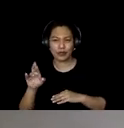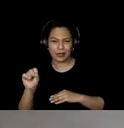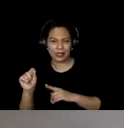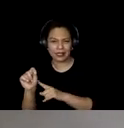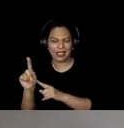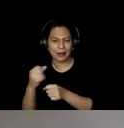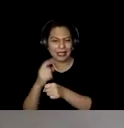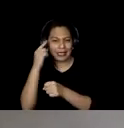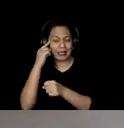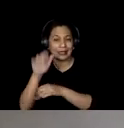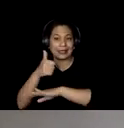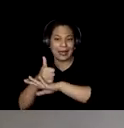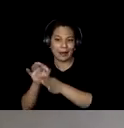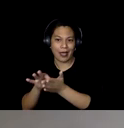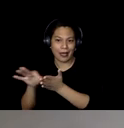account on Pinterest.